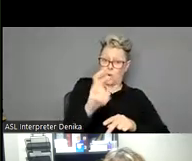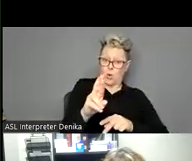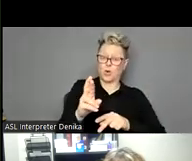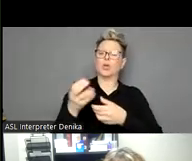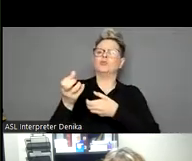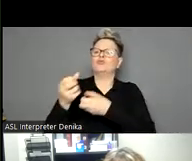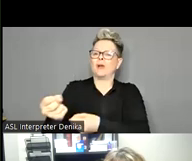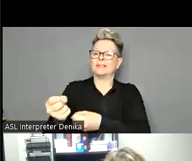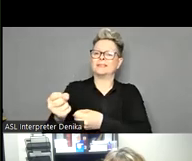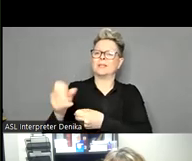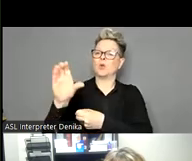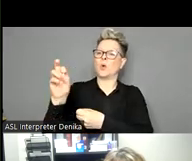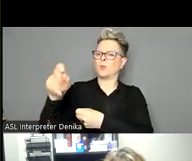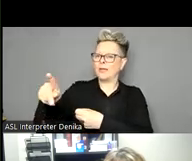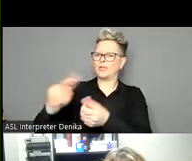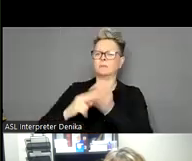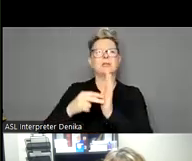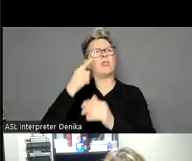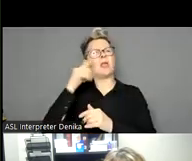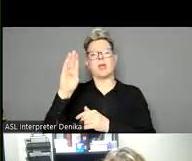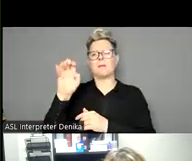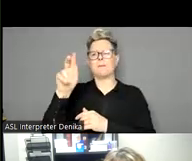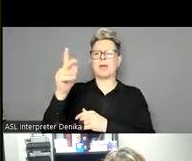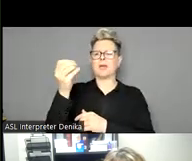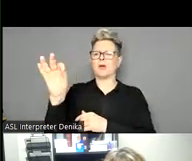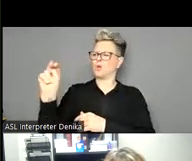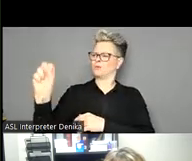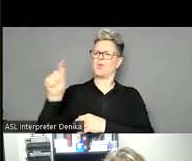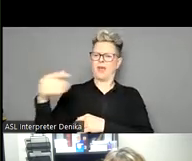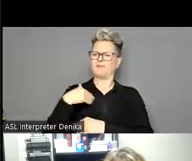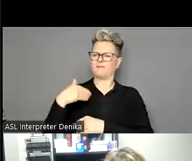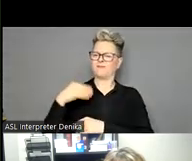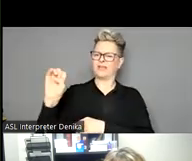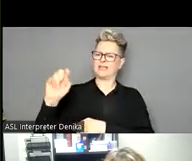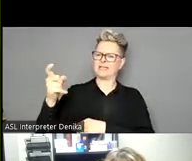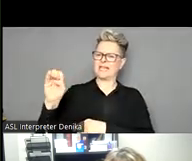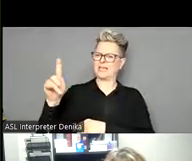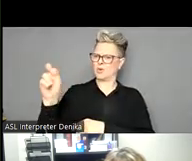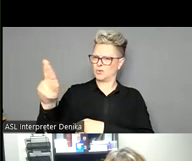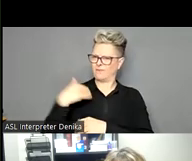a section that sometimes acts as executors. An